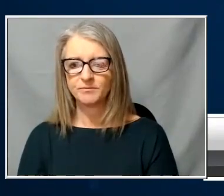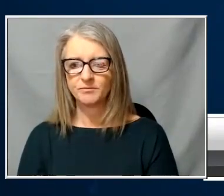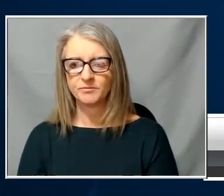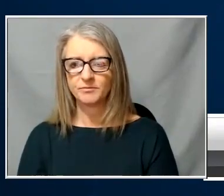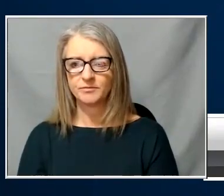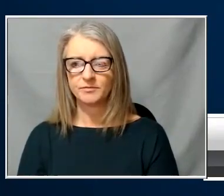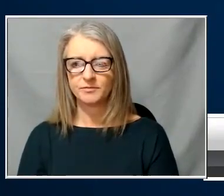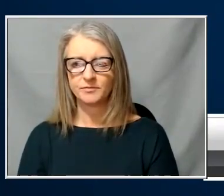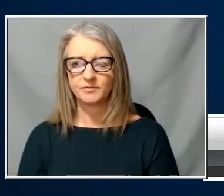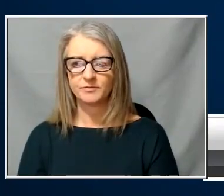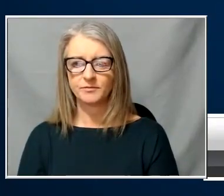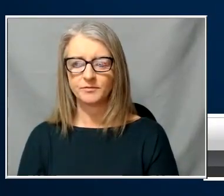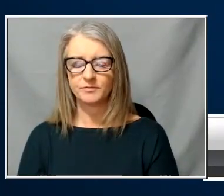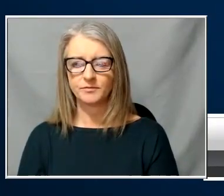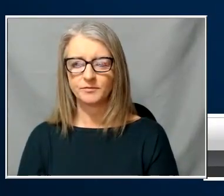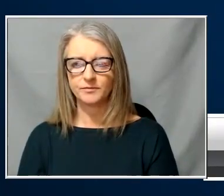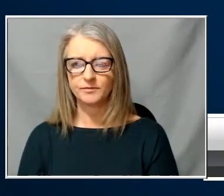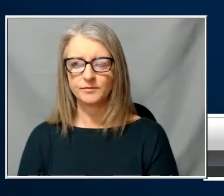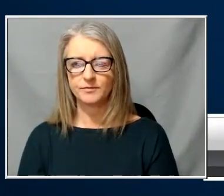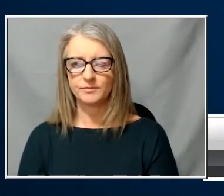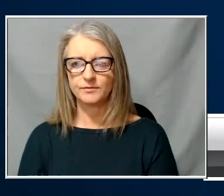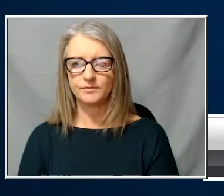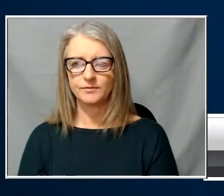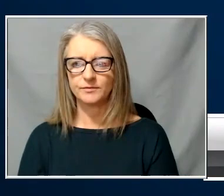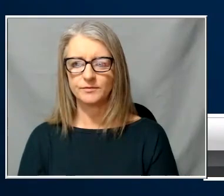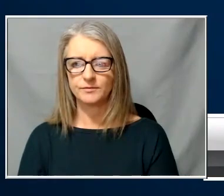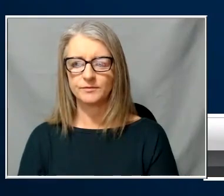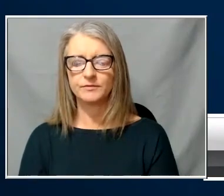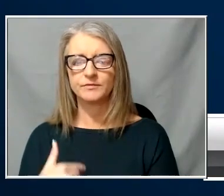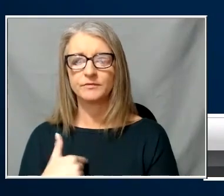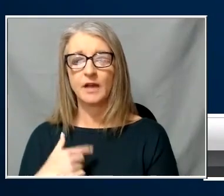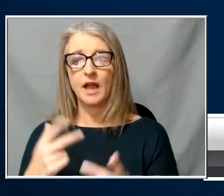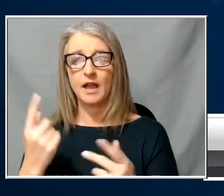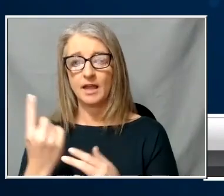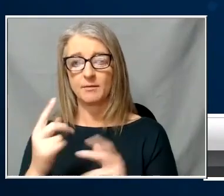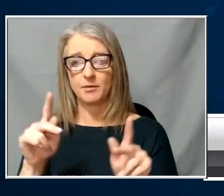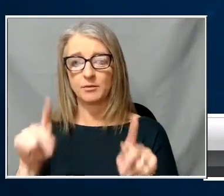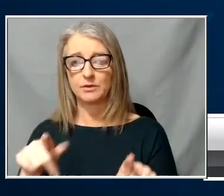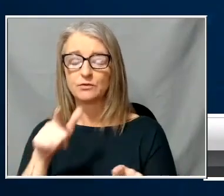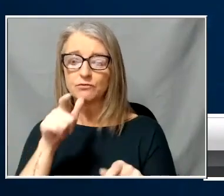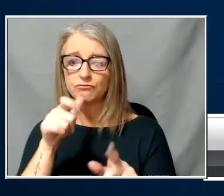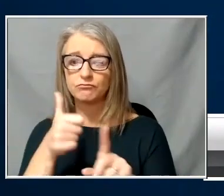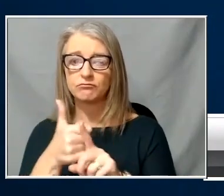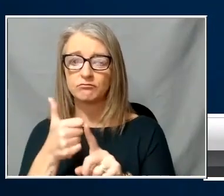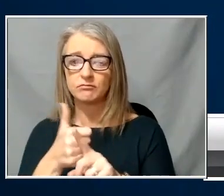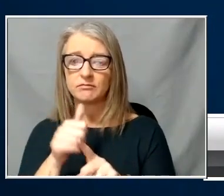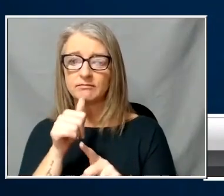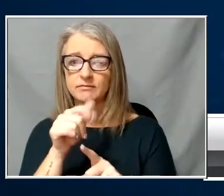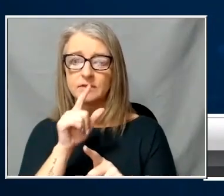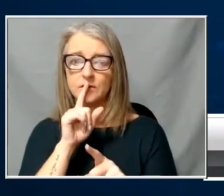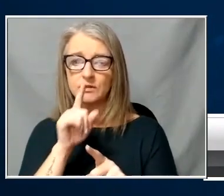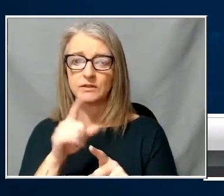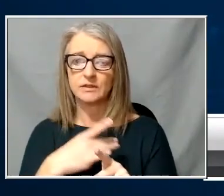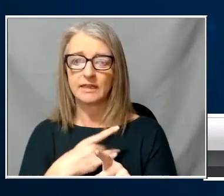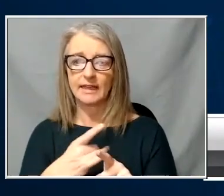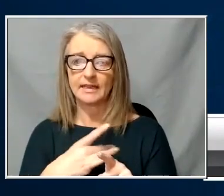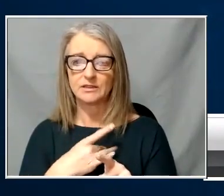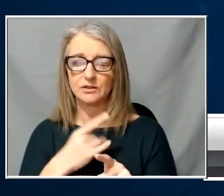actually, I'm one of people that don't really, like to